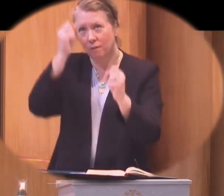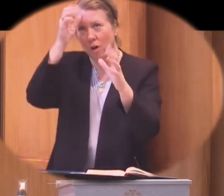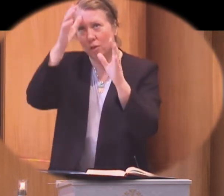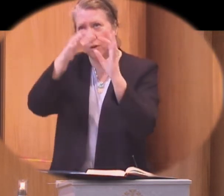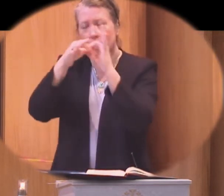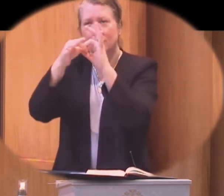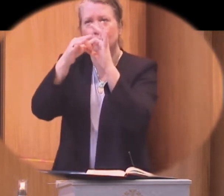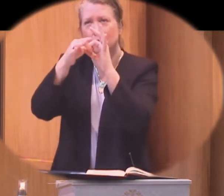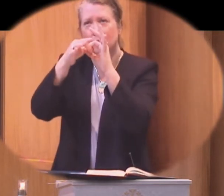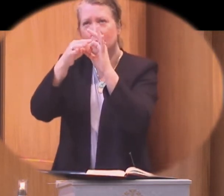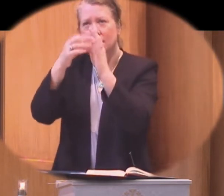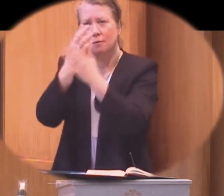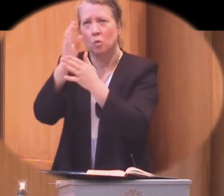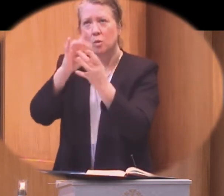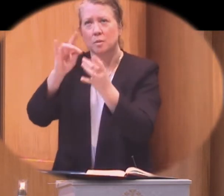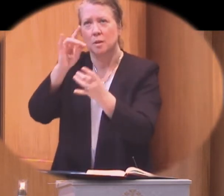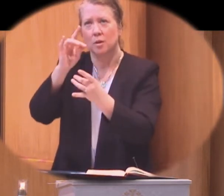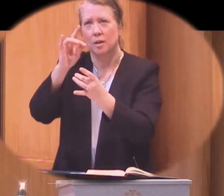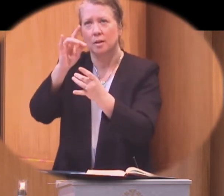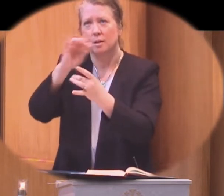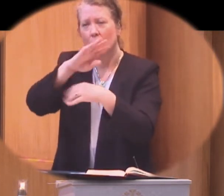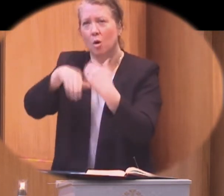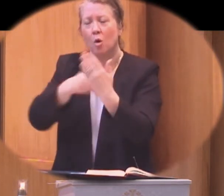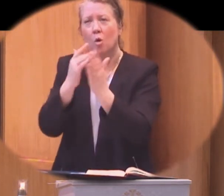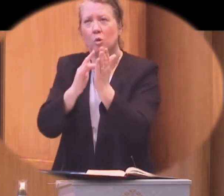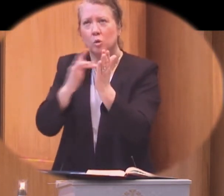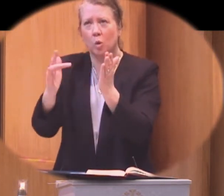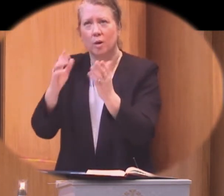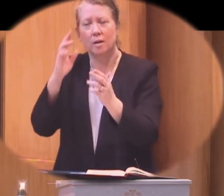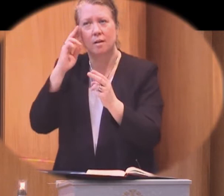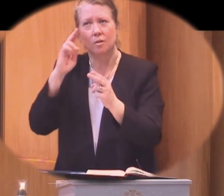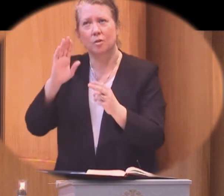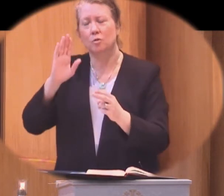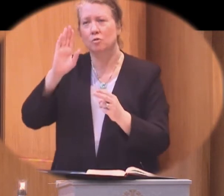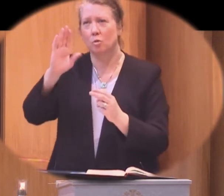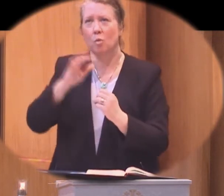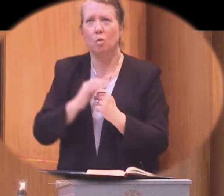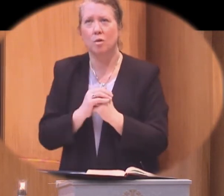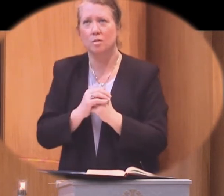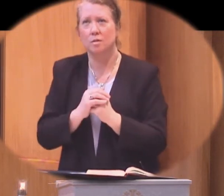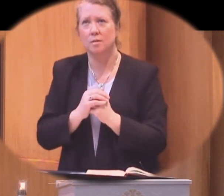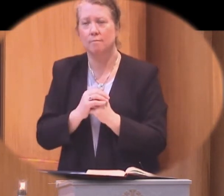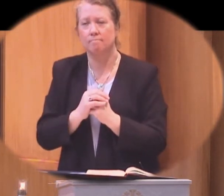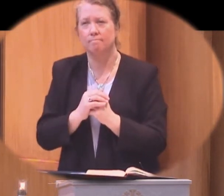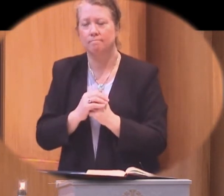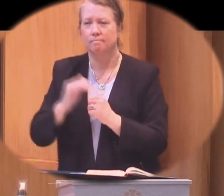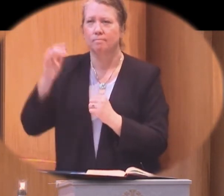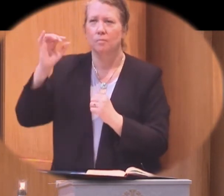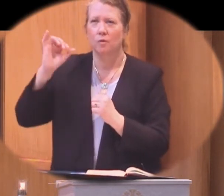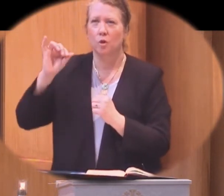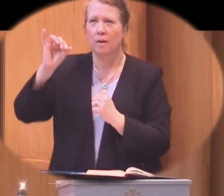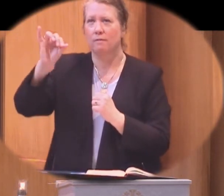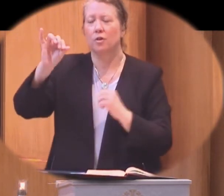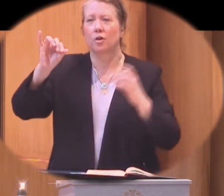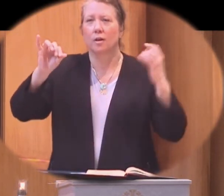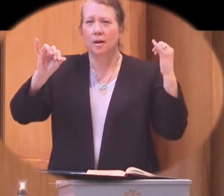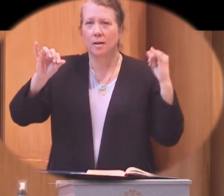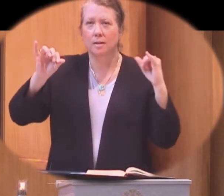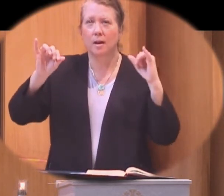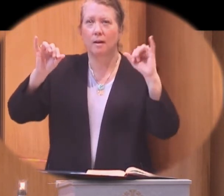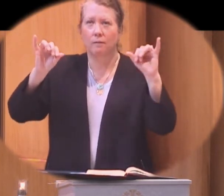the Holy Spirit, all glory and honor is yours, forever